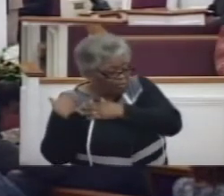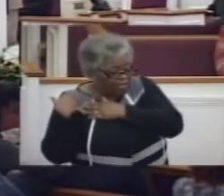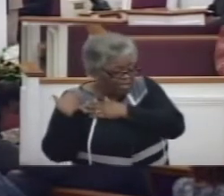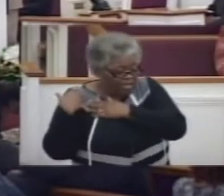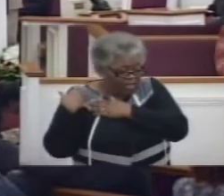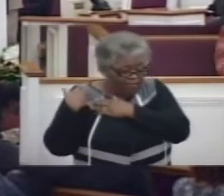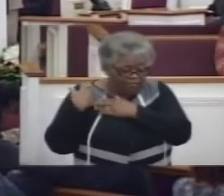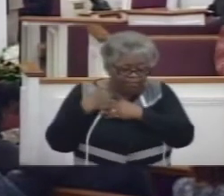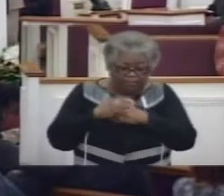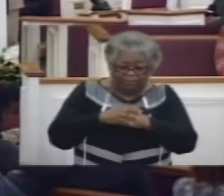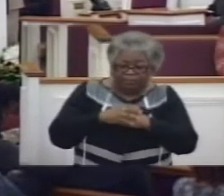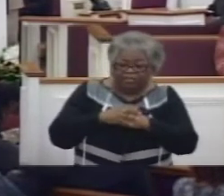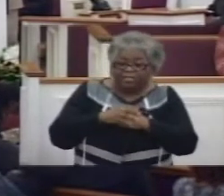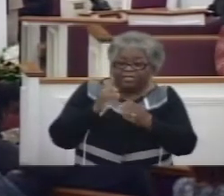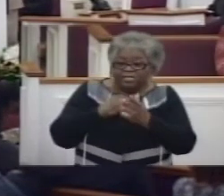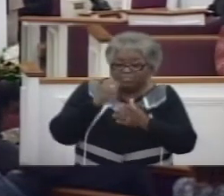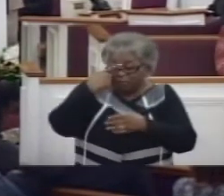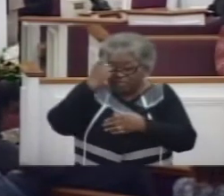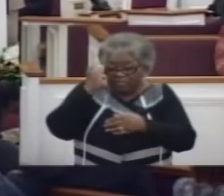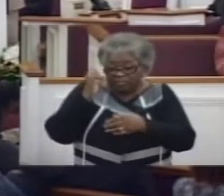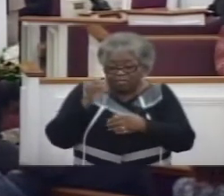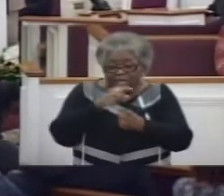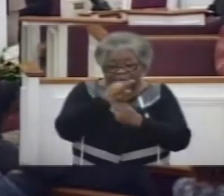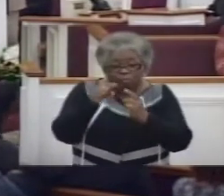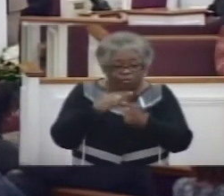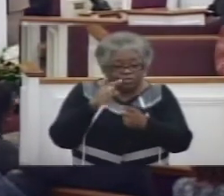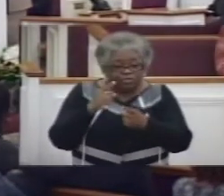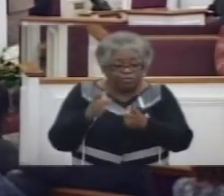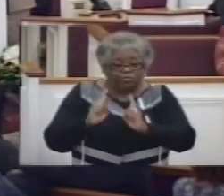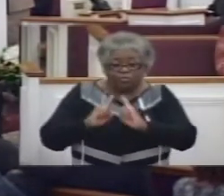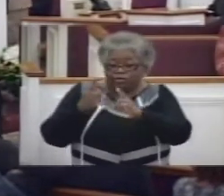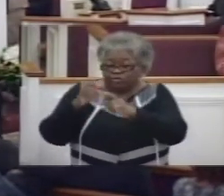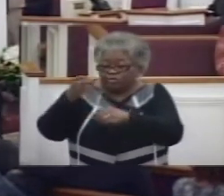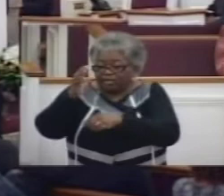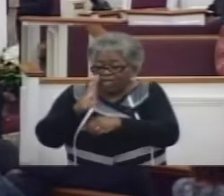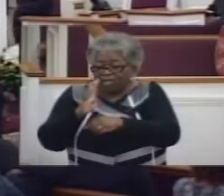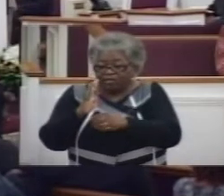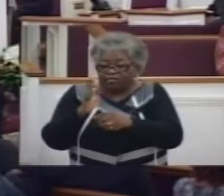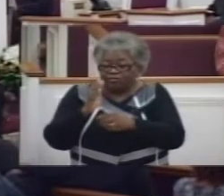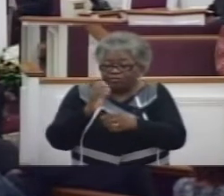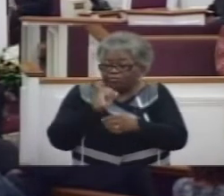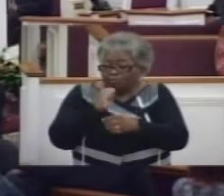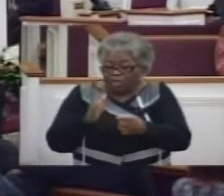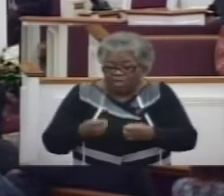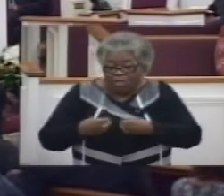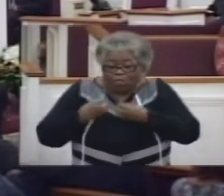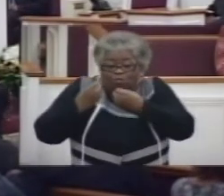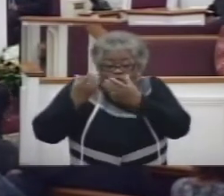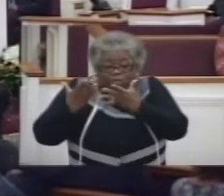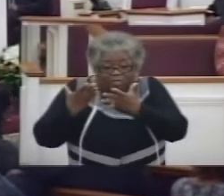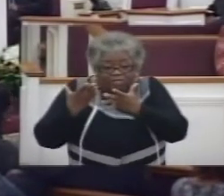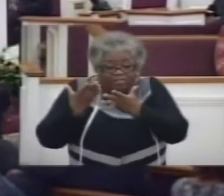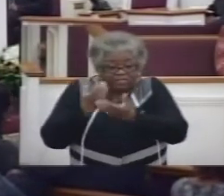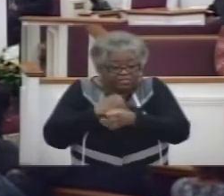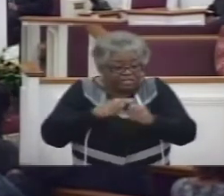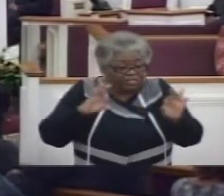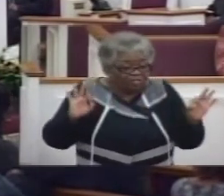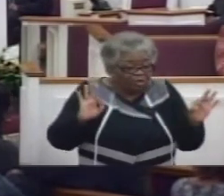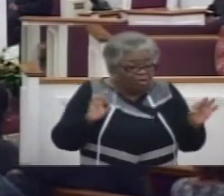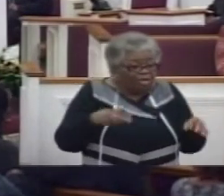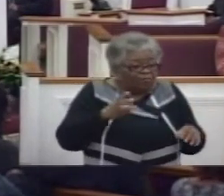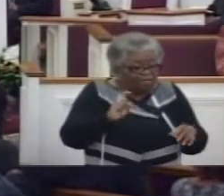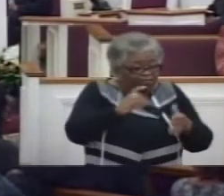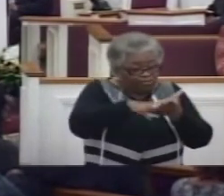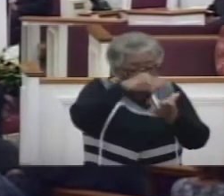us discouraged. It's because when you came to God, you weren't willing to let them go. You got to